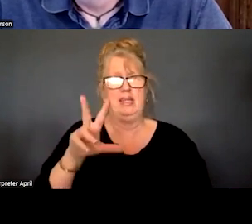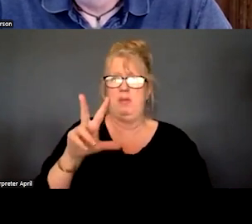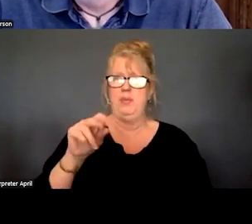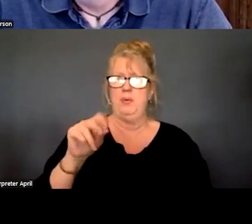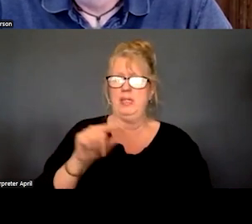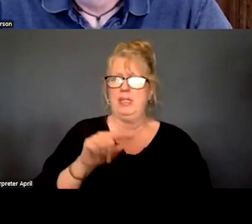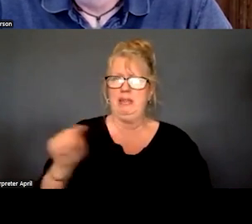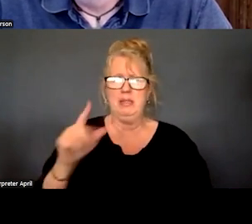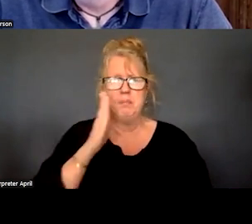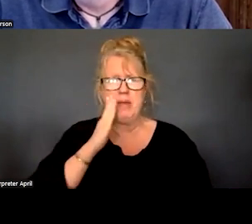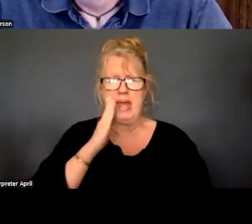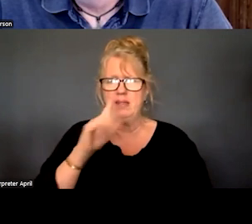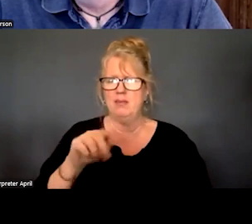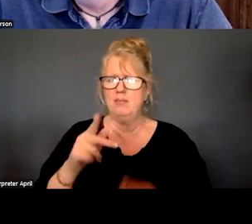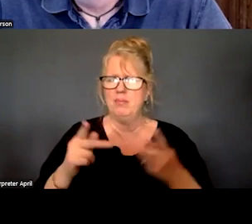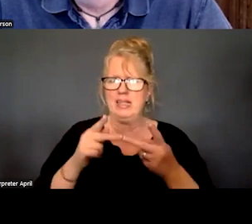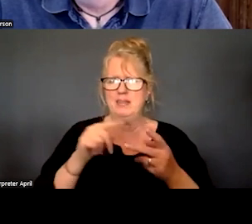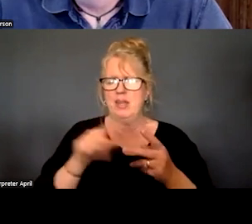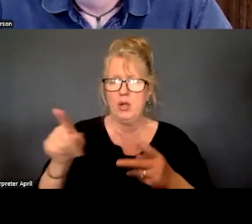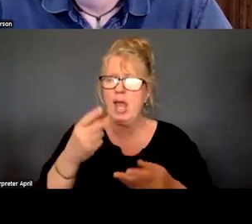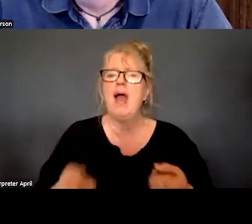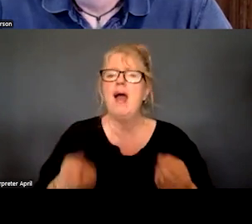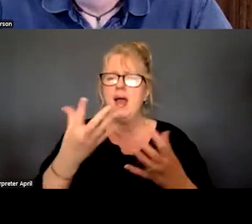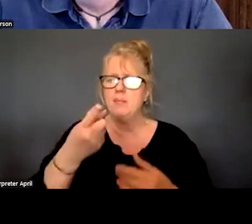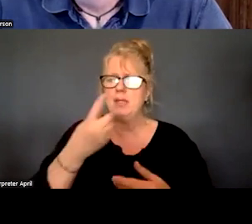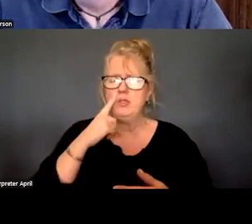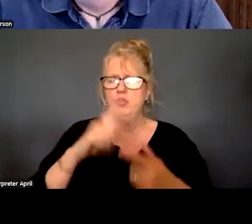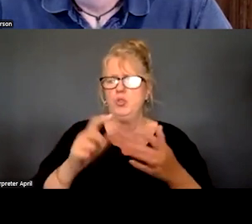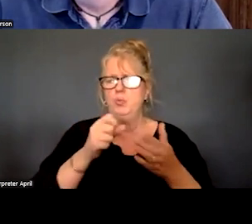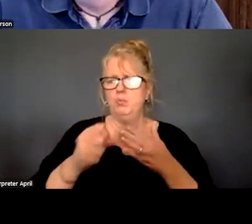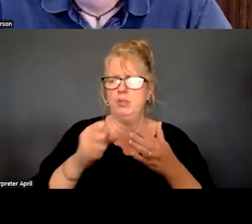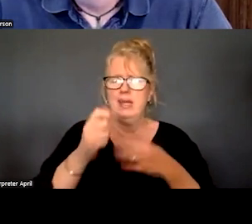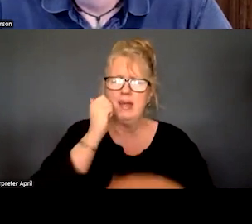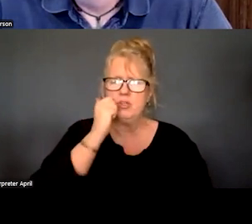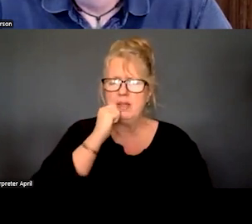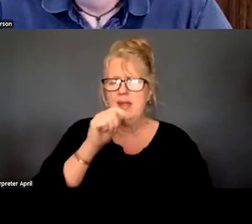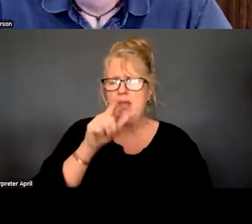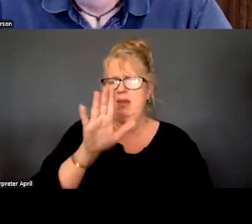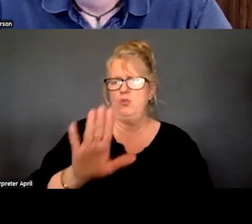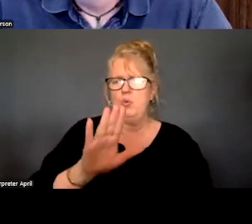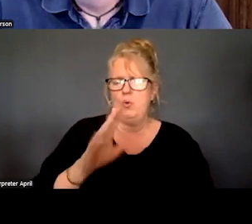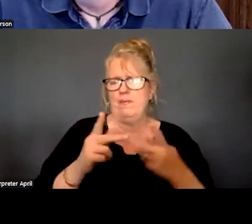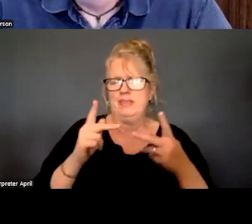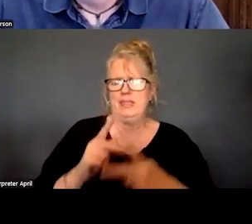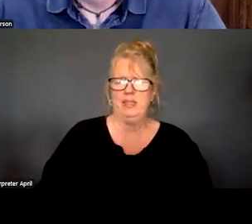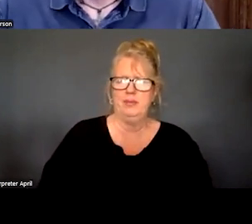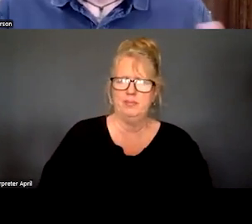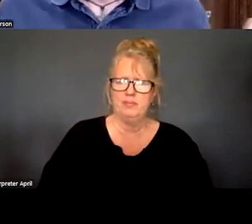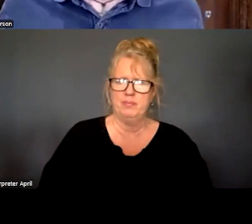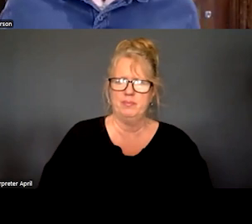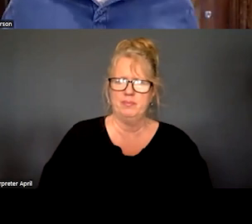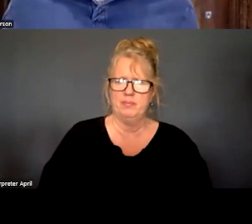facility. How many are you likely to admit today across your facilities, Chris?